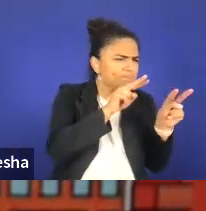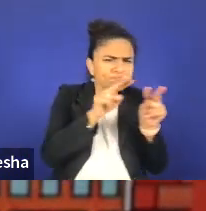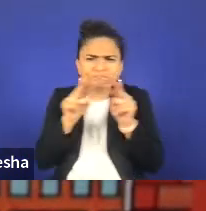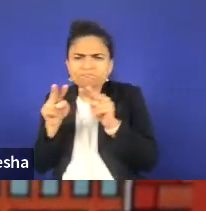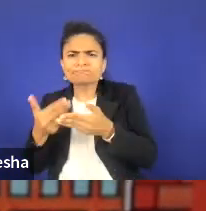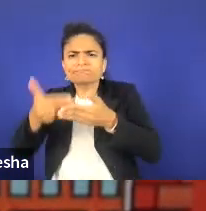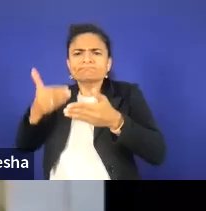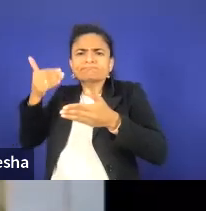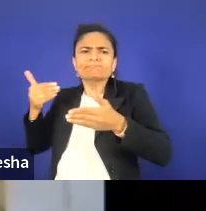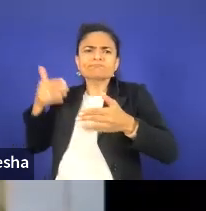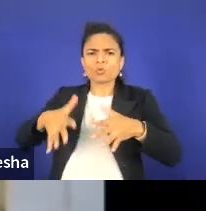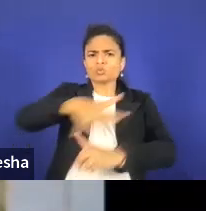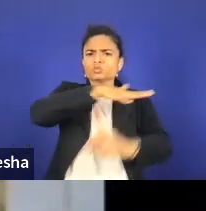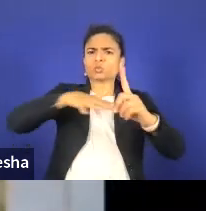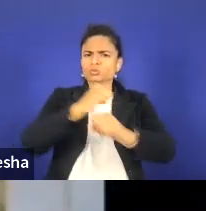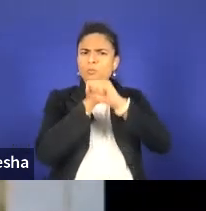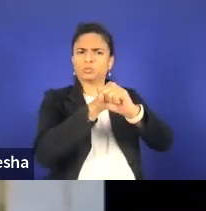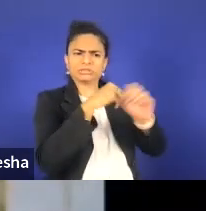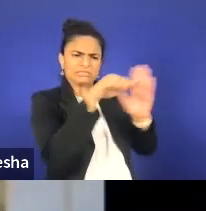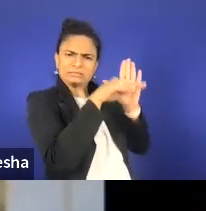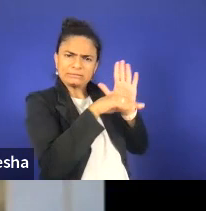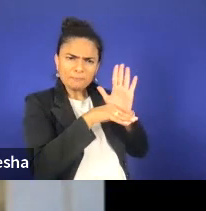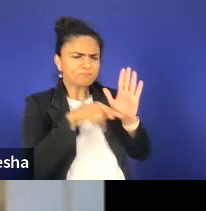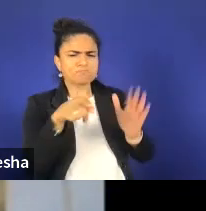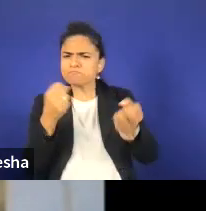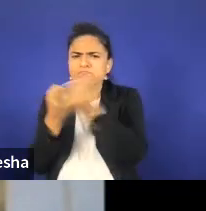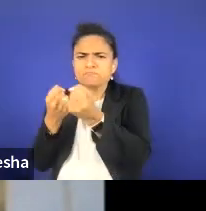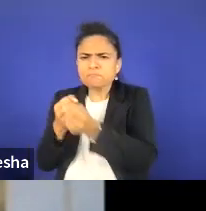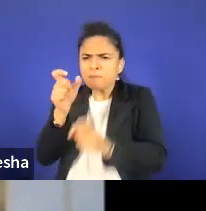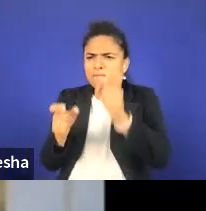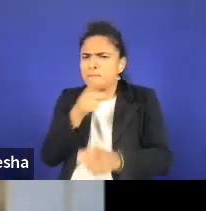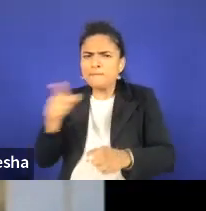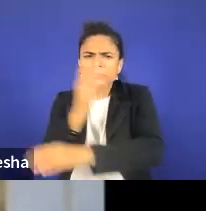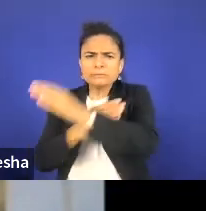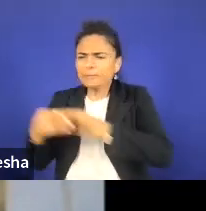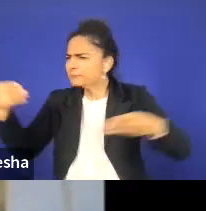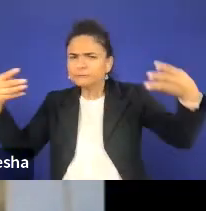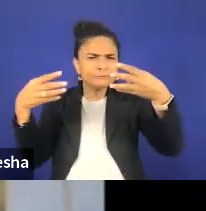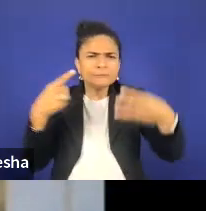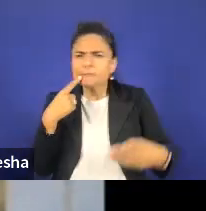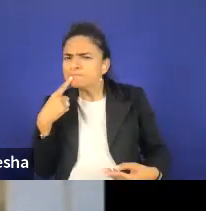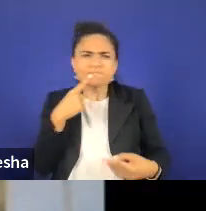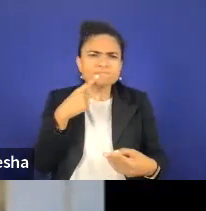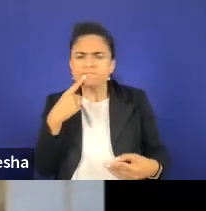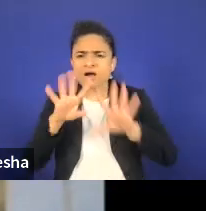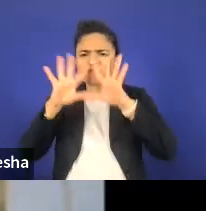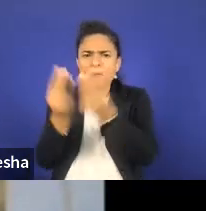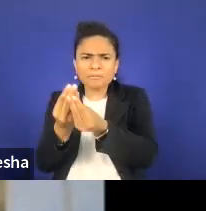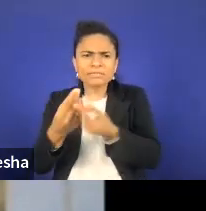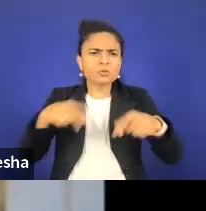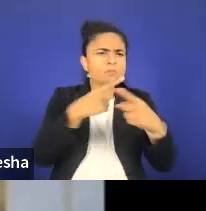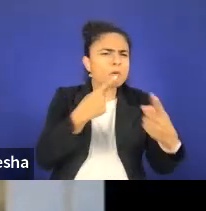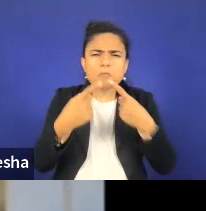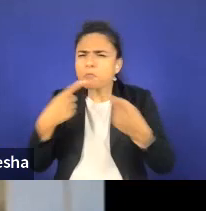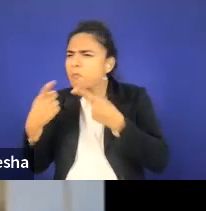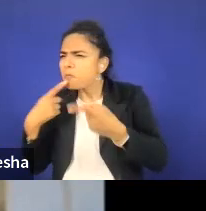and their families. The collaborative efforts between the Disability Unit and the national OPDs resulted in the piloting